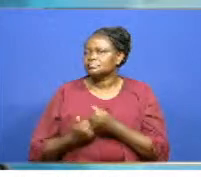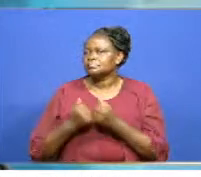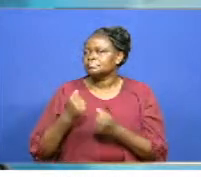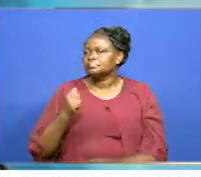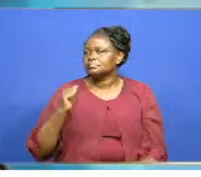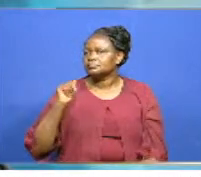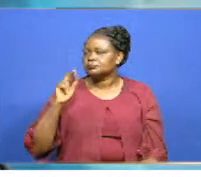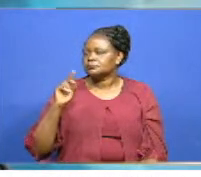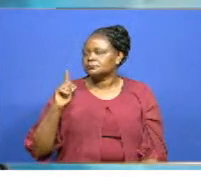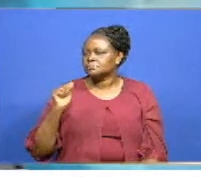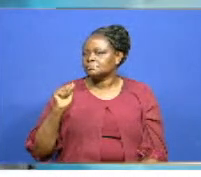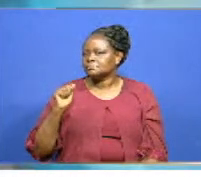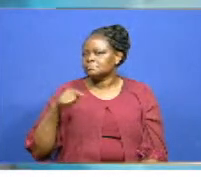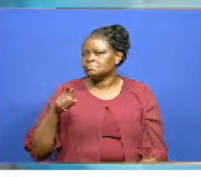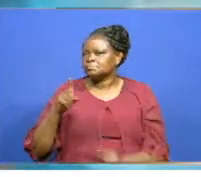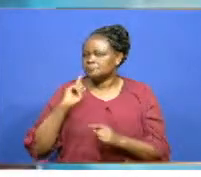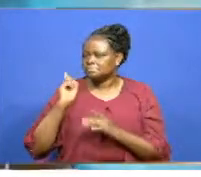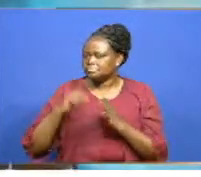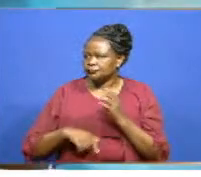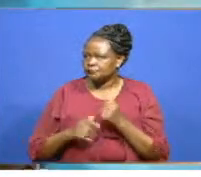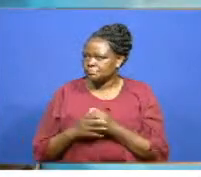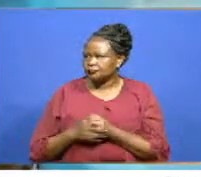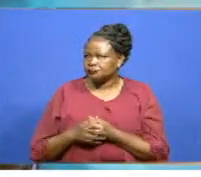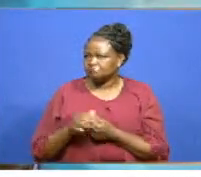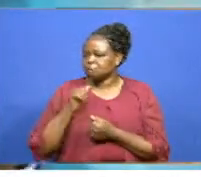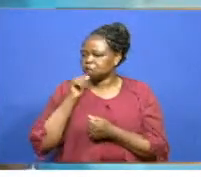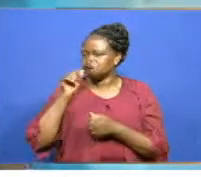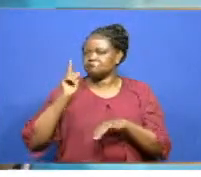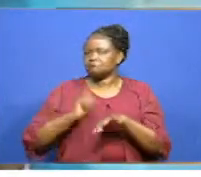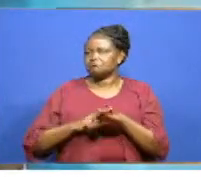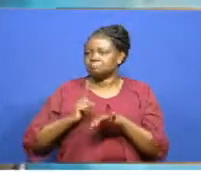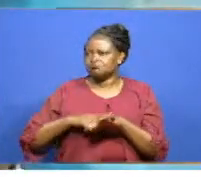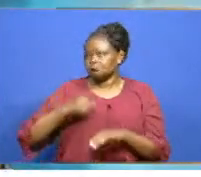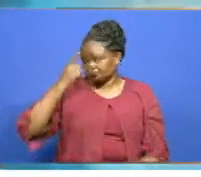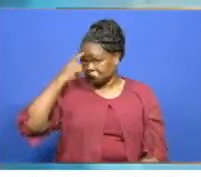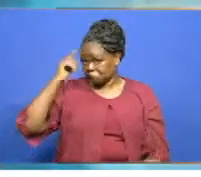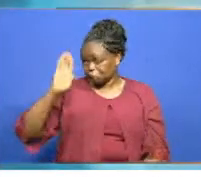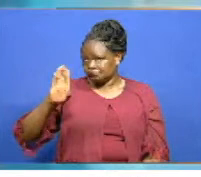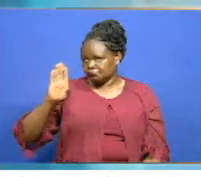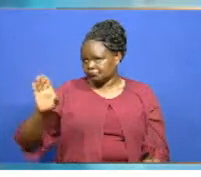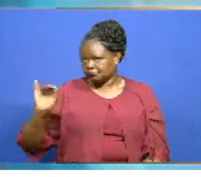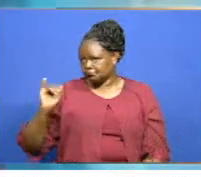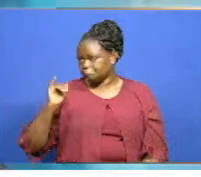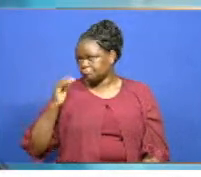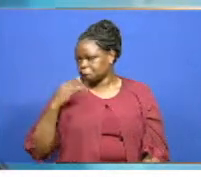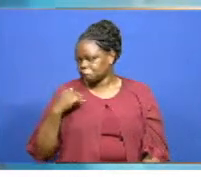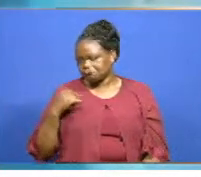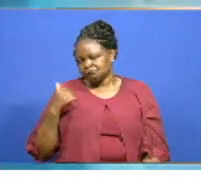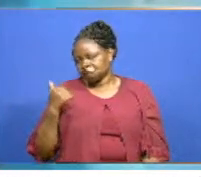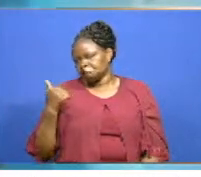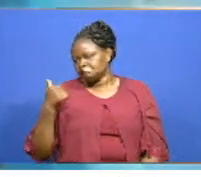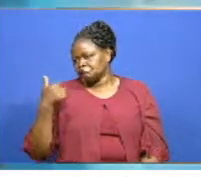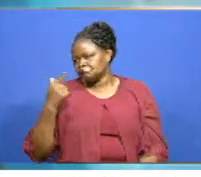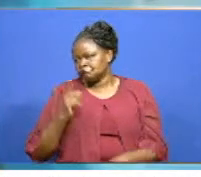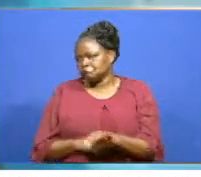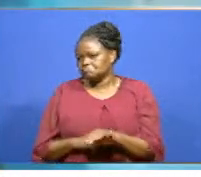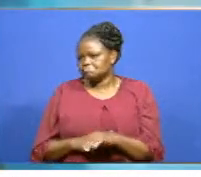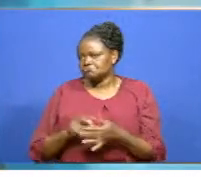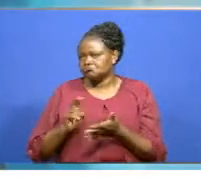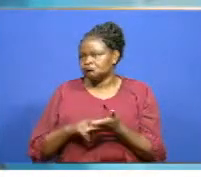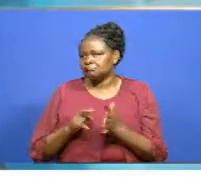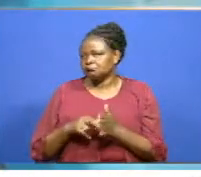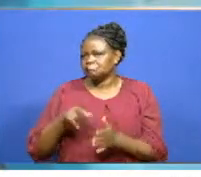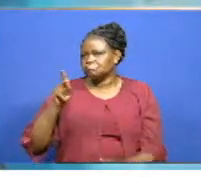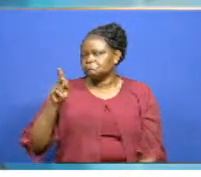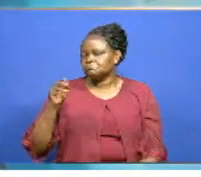of the issues they have been touching on is that this is not the time for BBI, we want to. So in case, especially in Kabuchai,